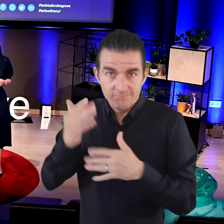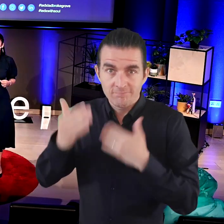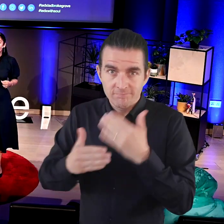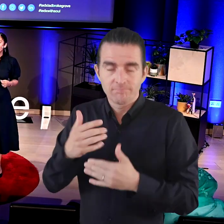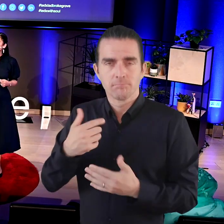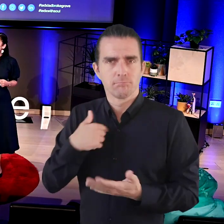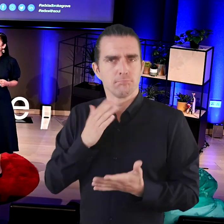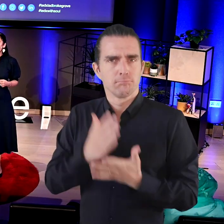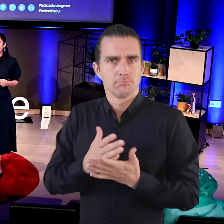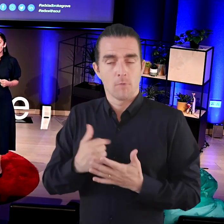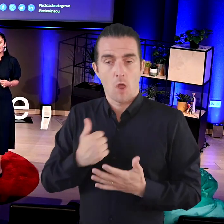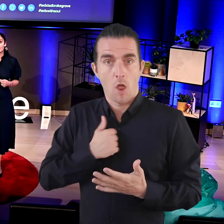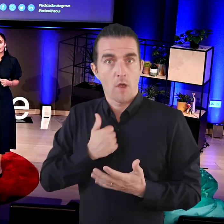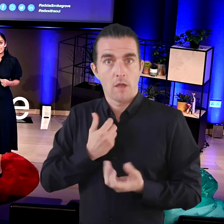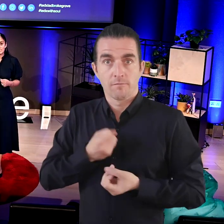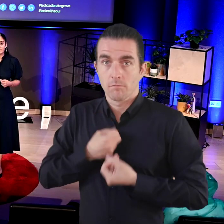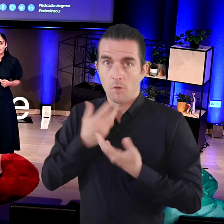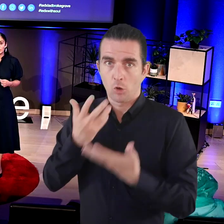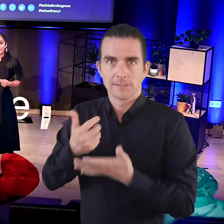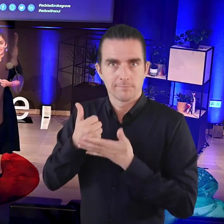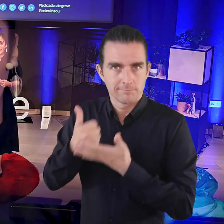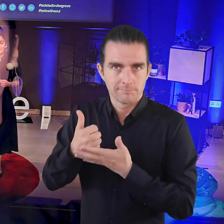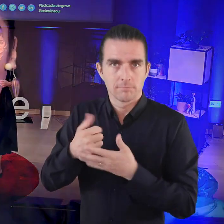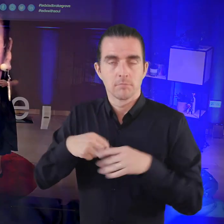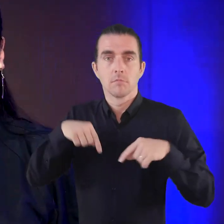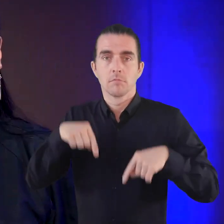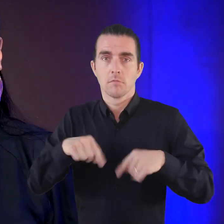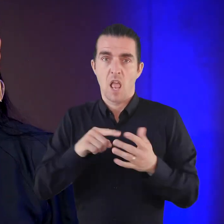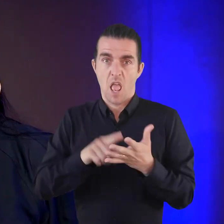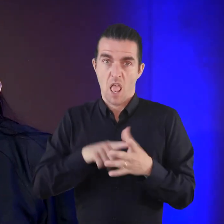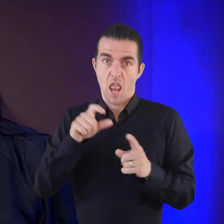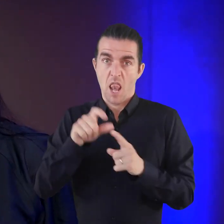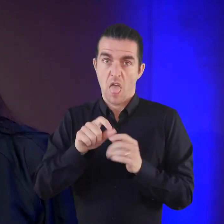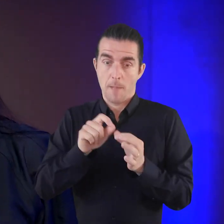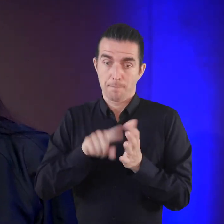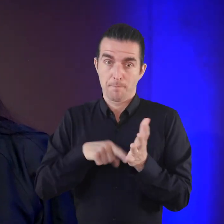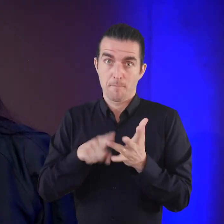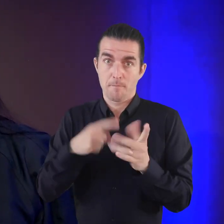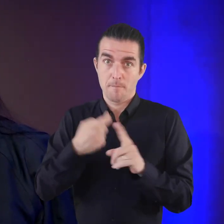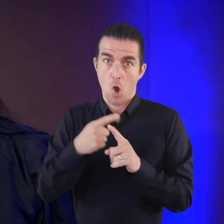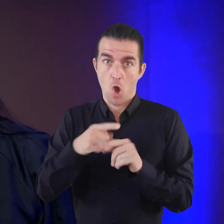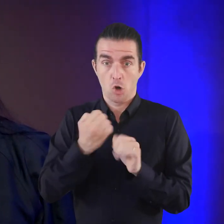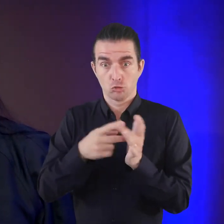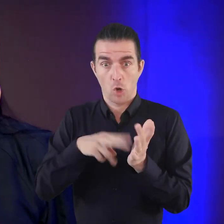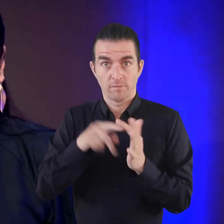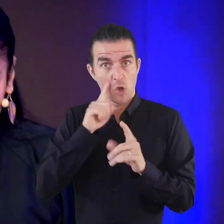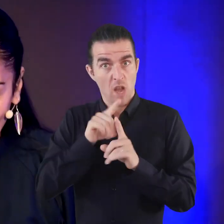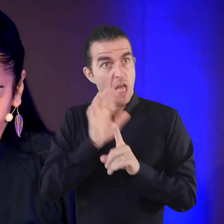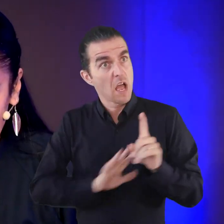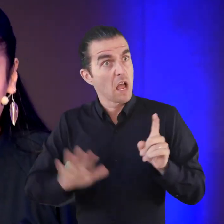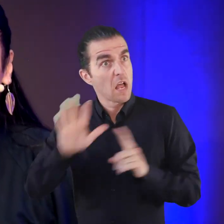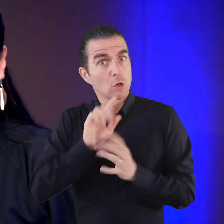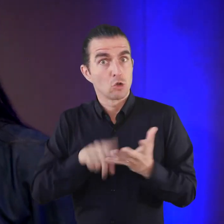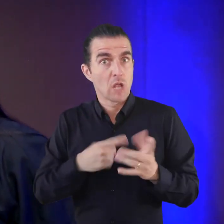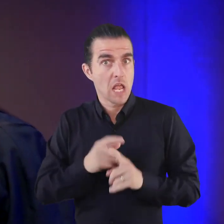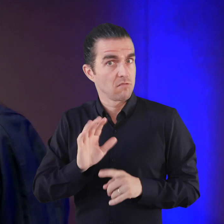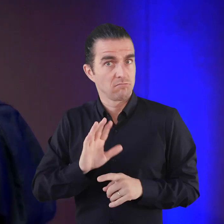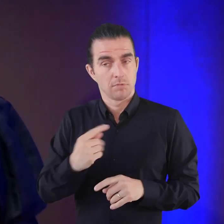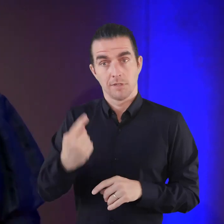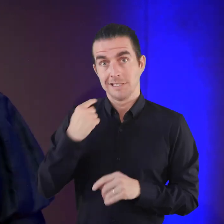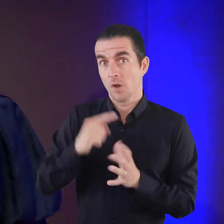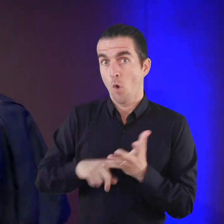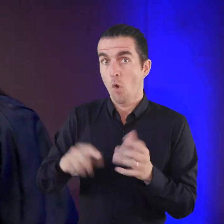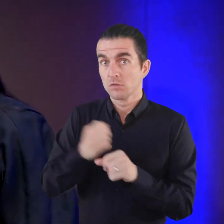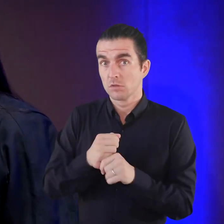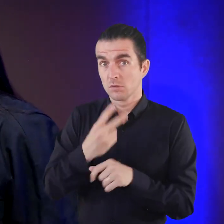Ladbroke Grove didn't look like the rest of the UK in August 2011. Now we're 10 years